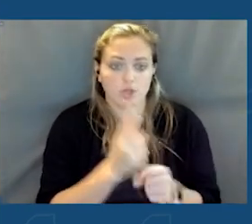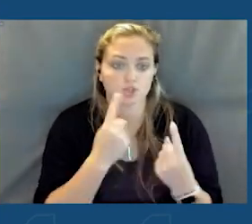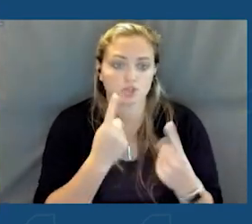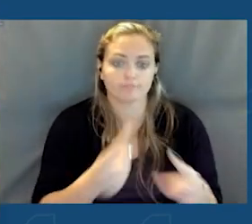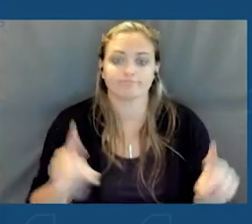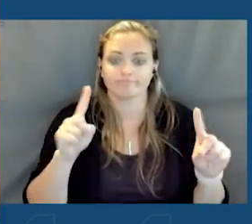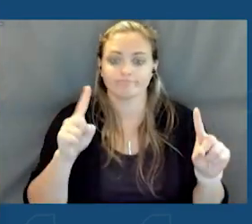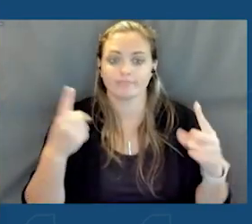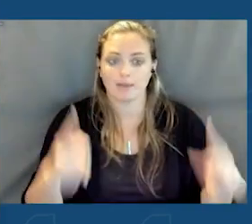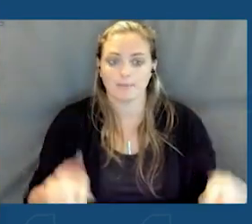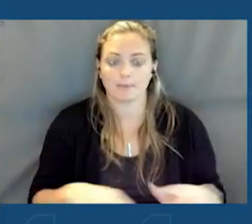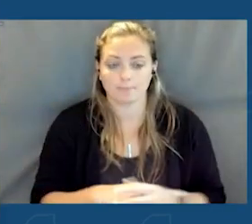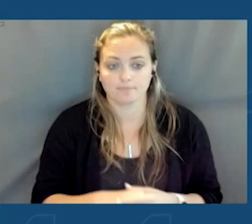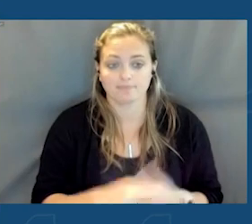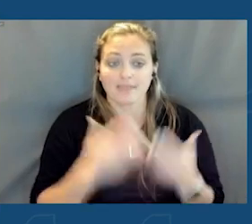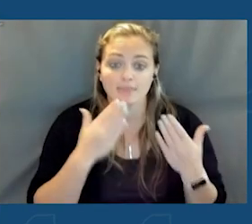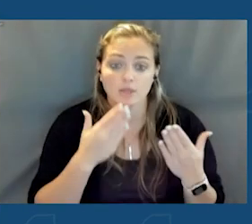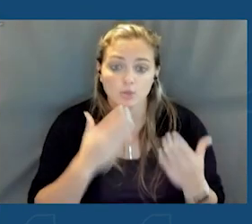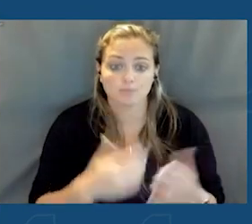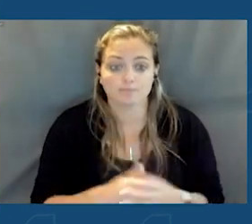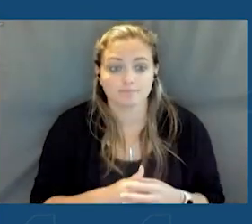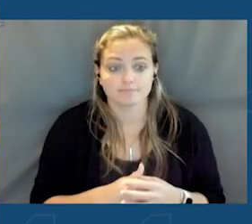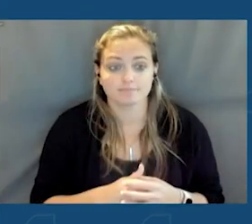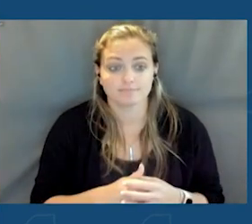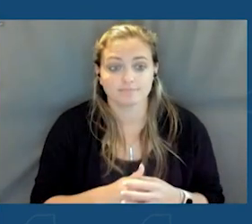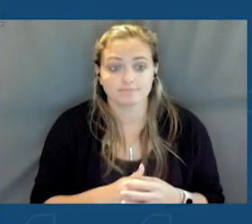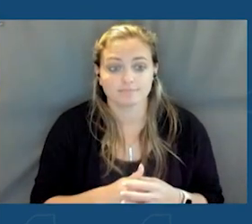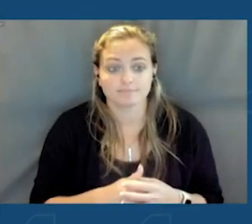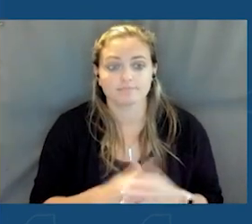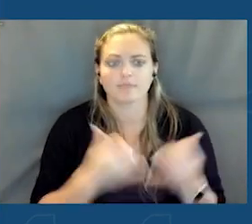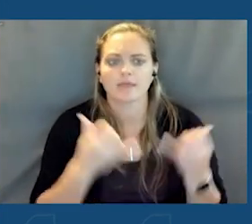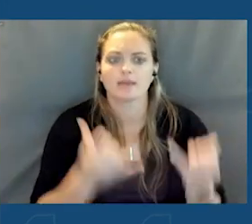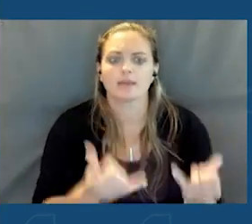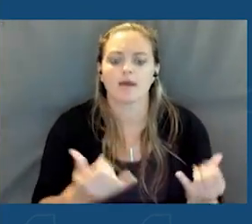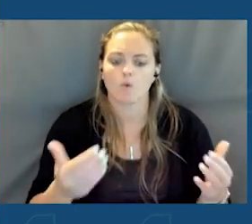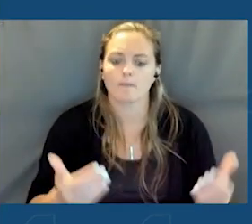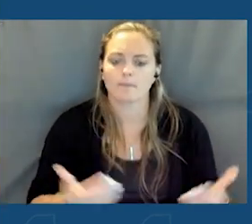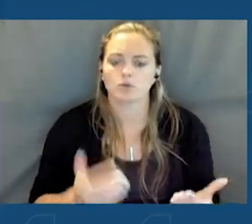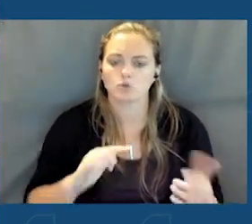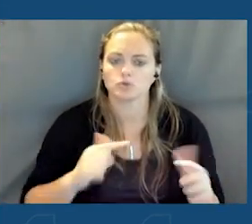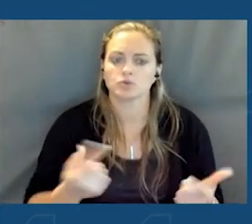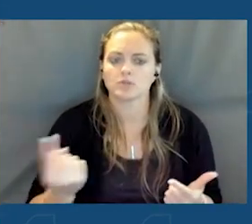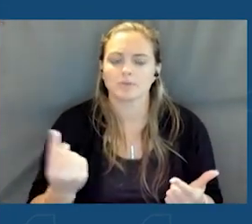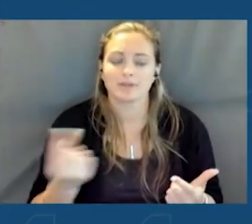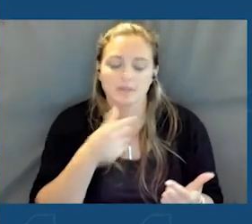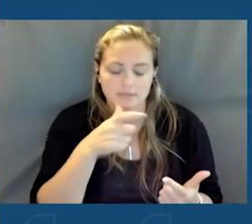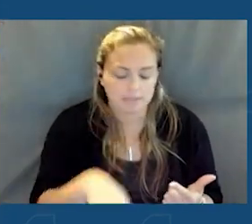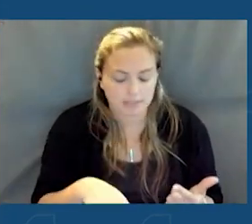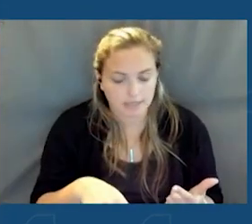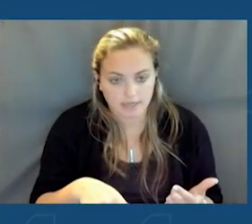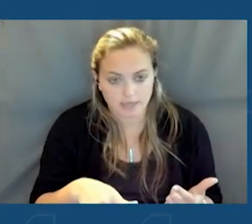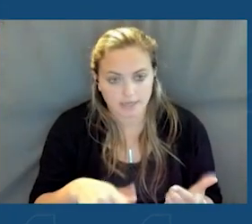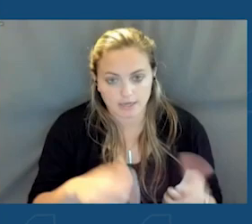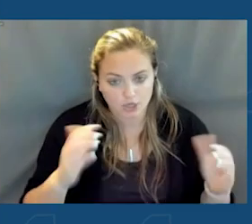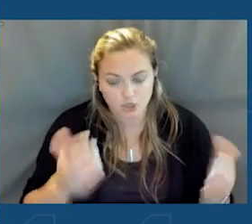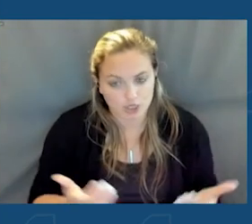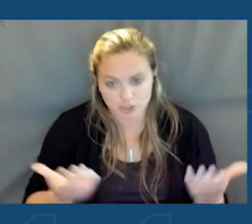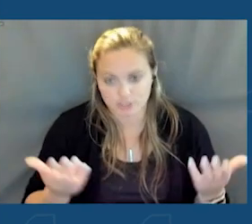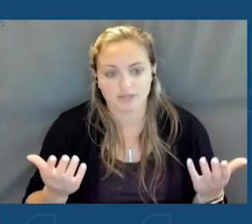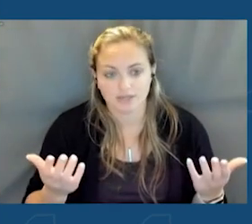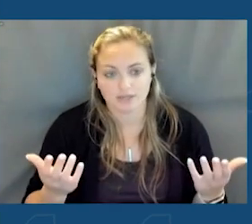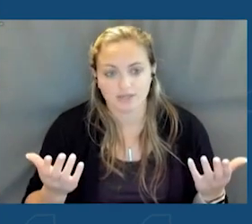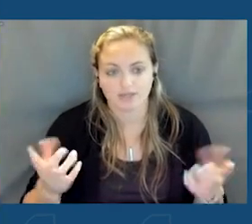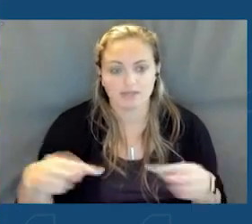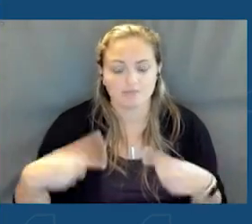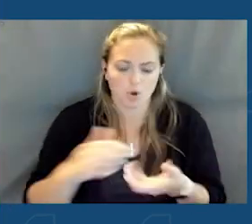reality. Well, thank you very much. Now I'm introducing someone who doesn't need any introduction and who's been our